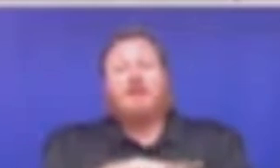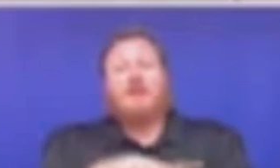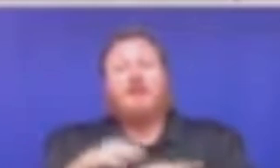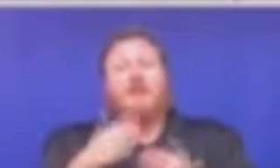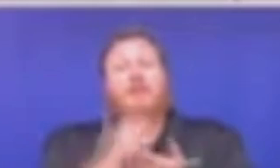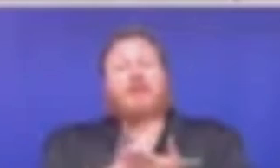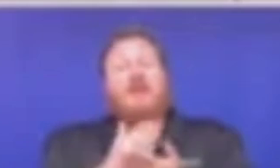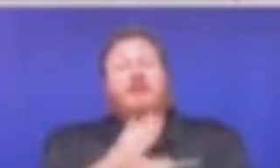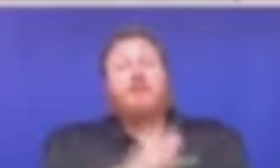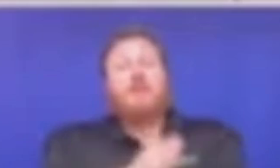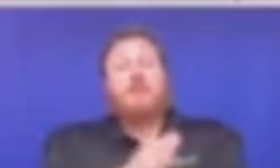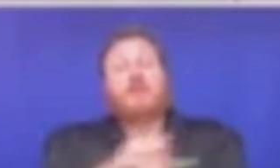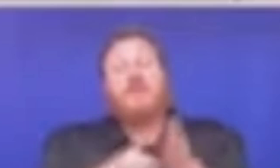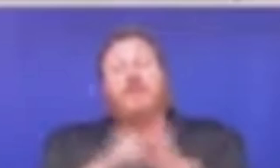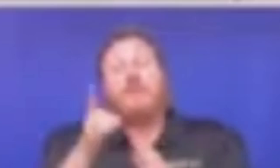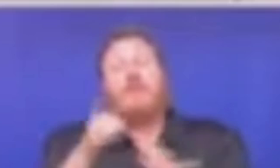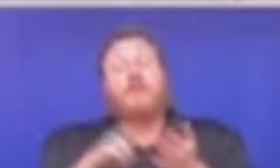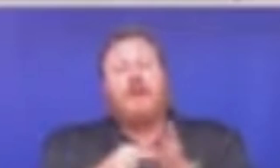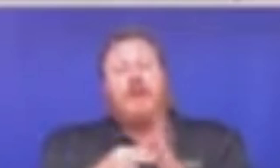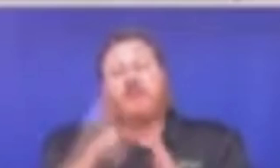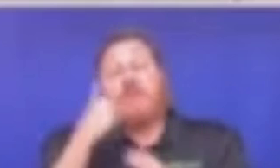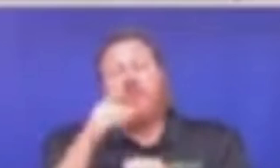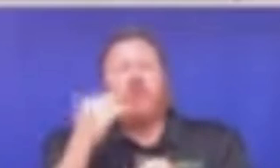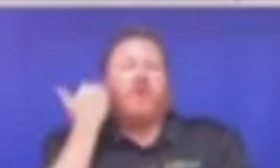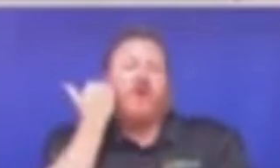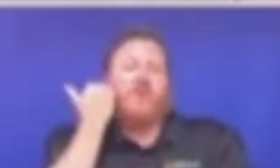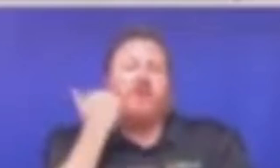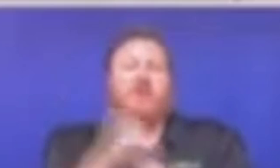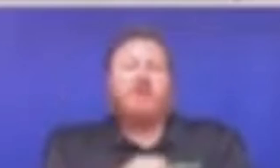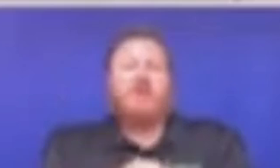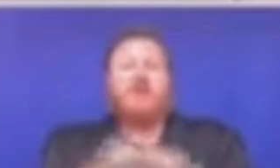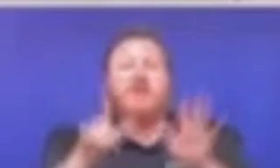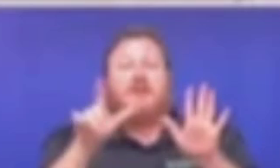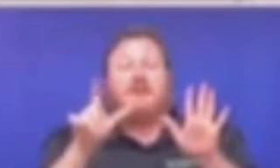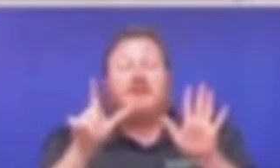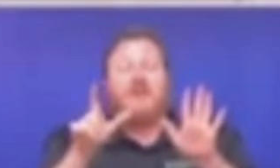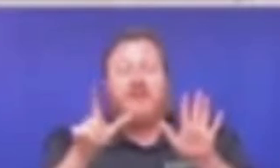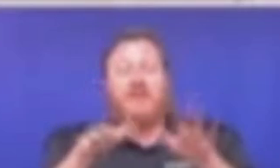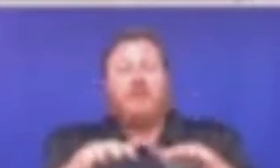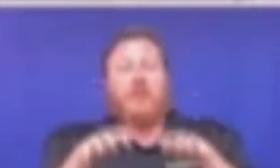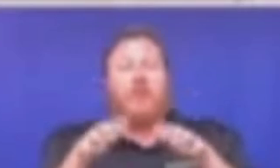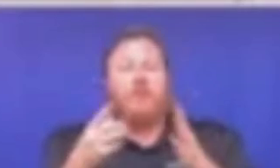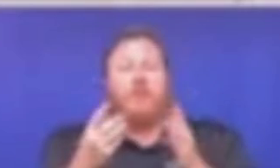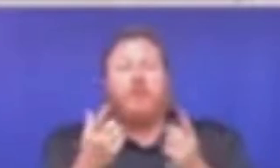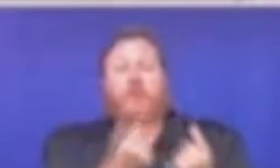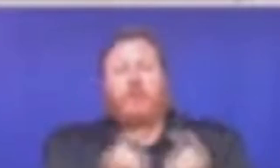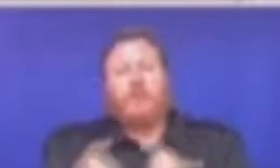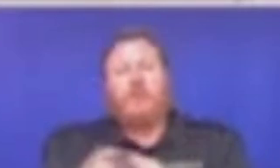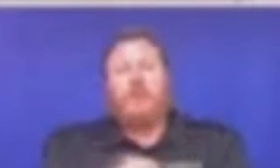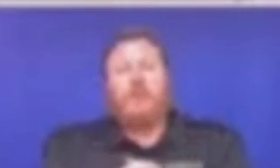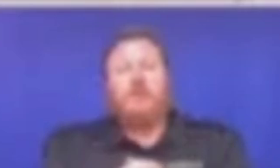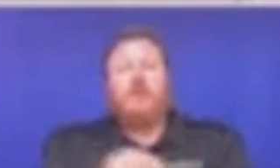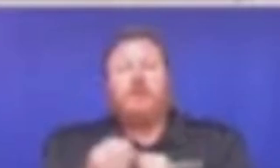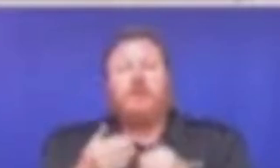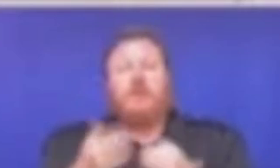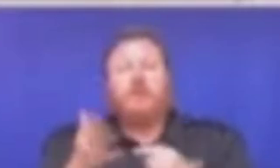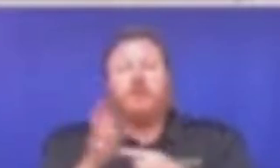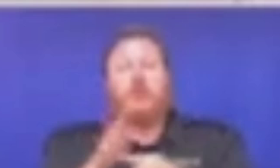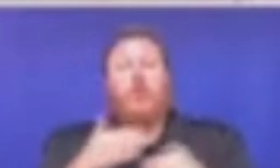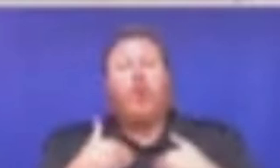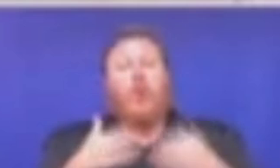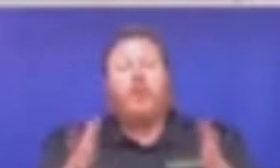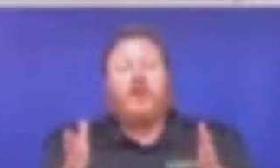development plan of our government and the 7th administration. As indicated in the opening of Parliament